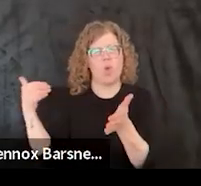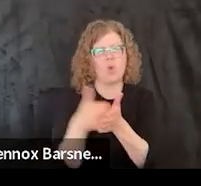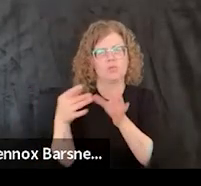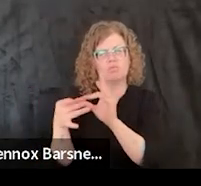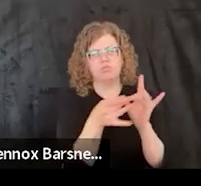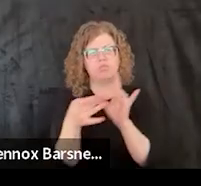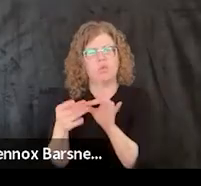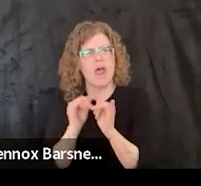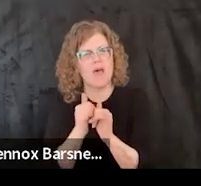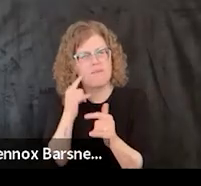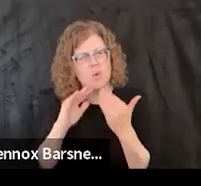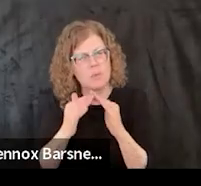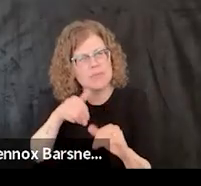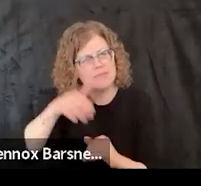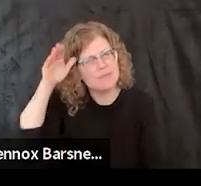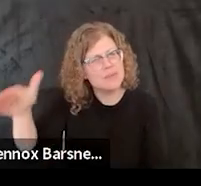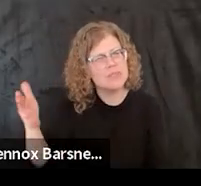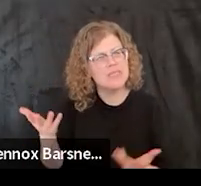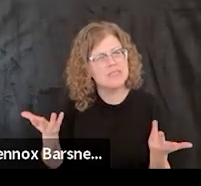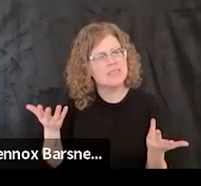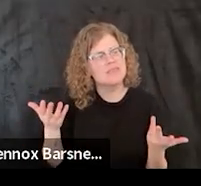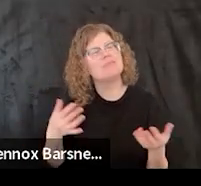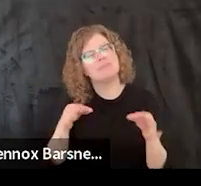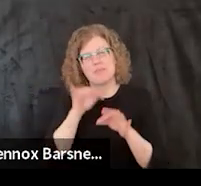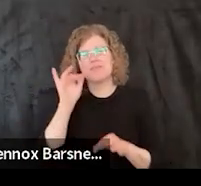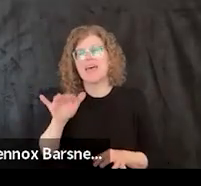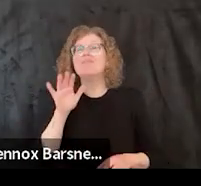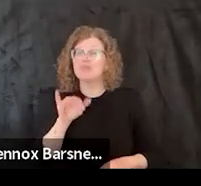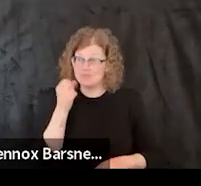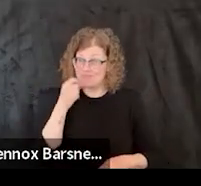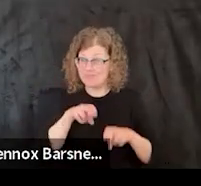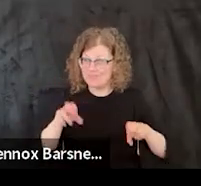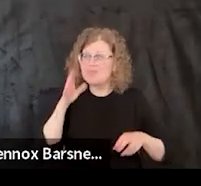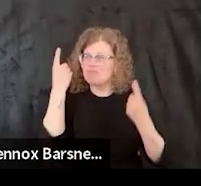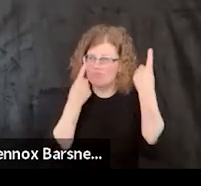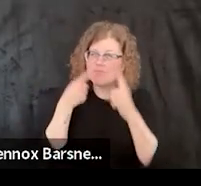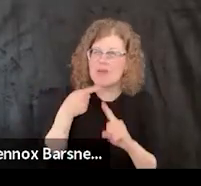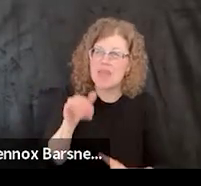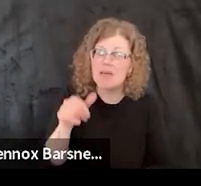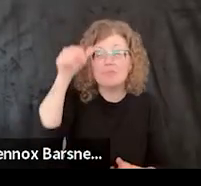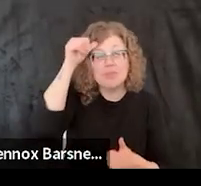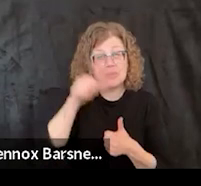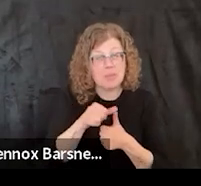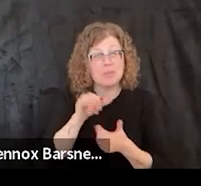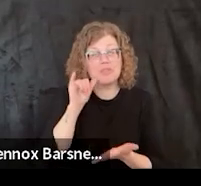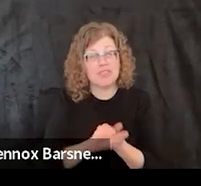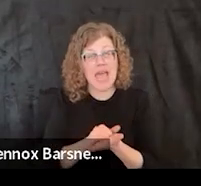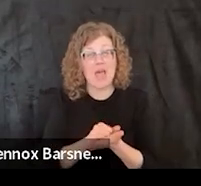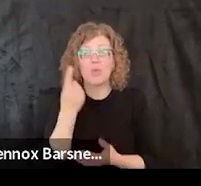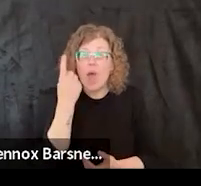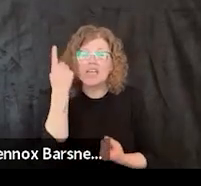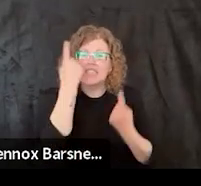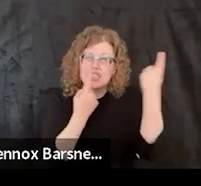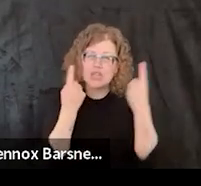future? Again, consider this program consideration holistically in your application as well.